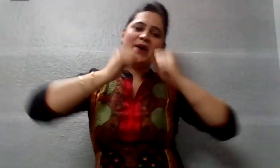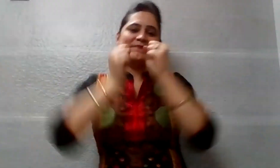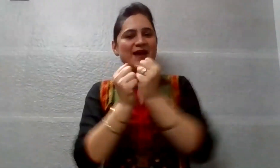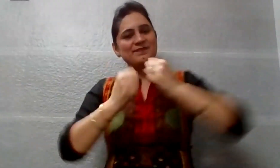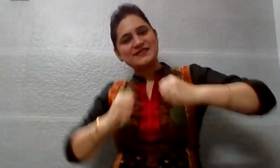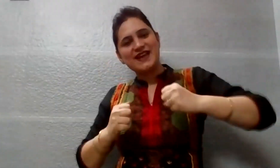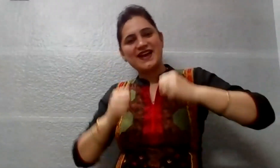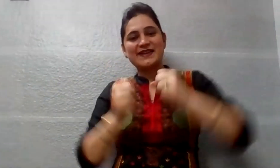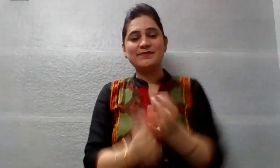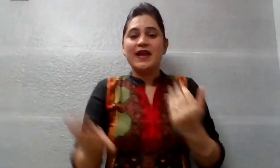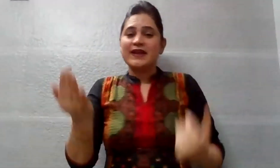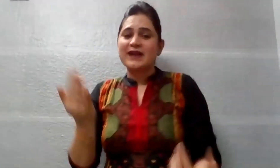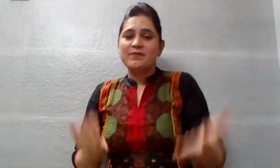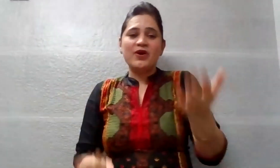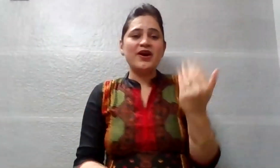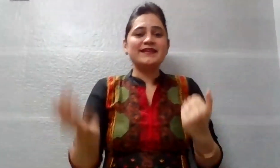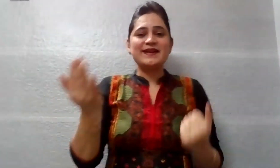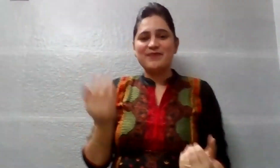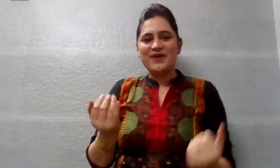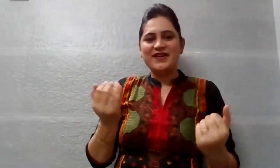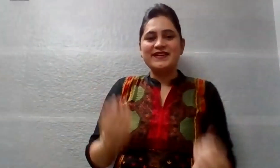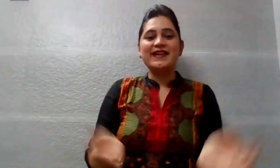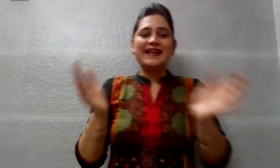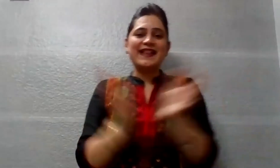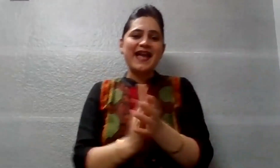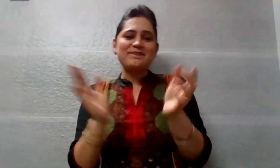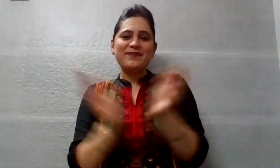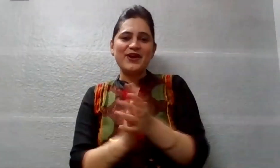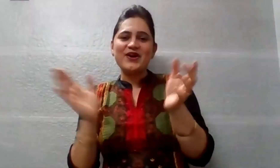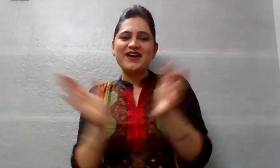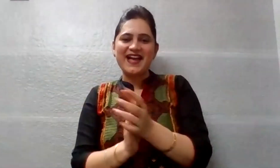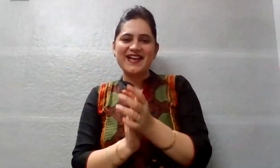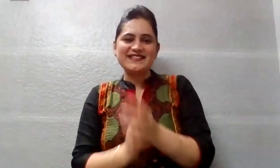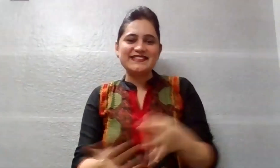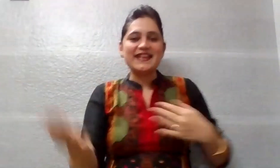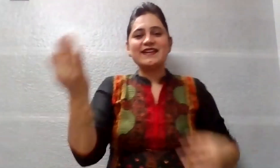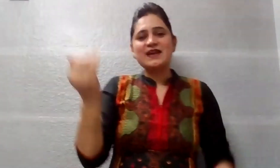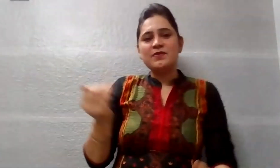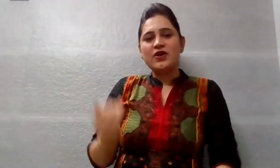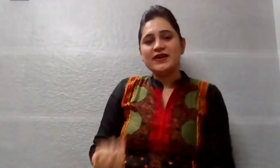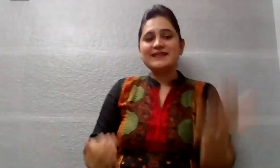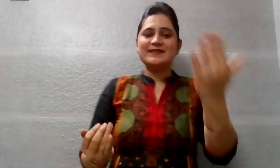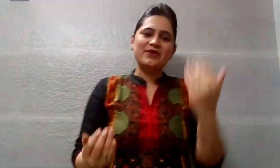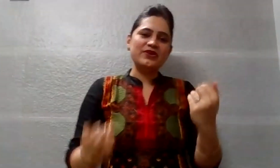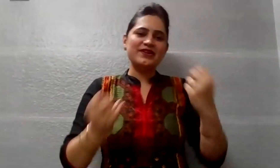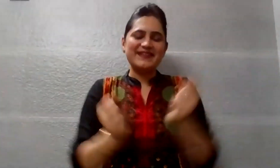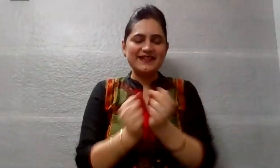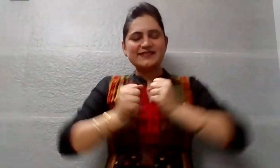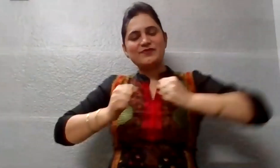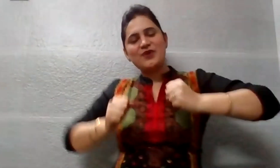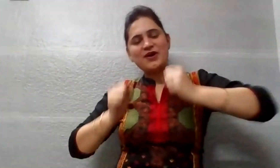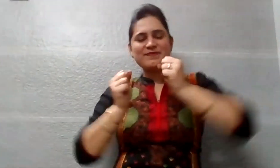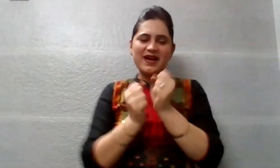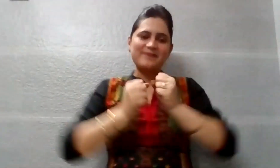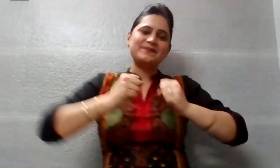it's warm up time. Come on, come on, clap your hands. Come on, come on,